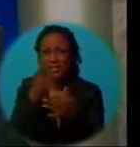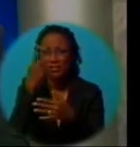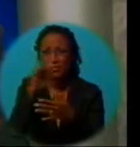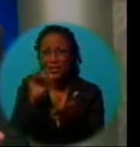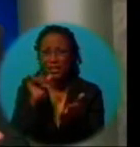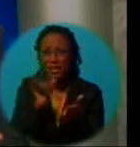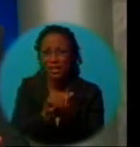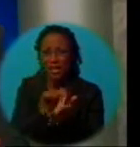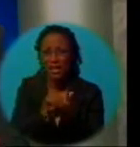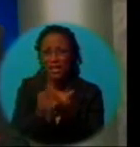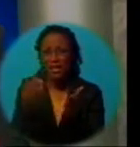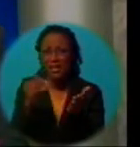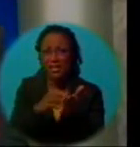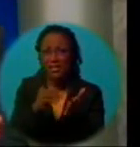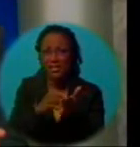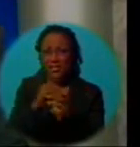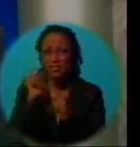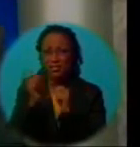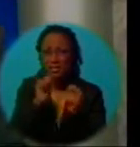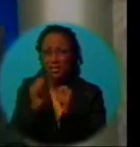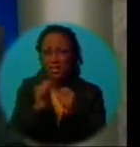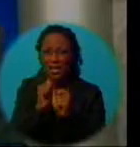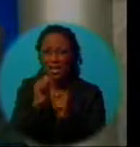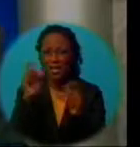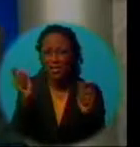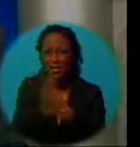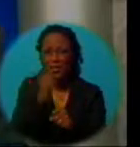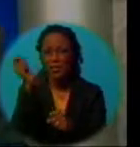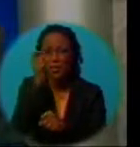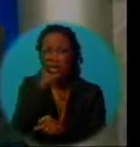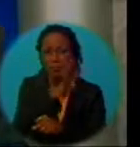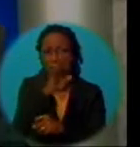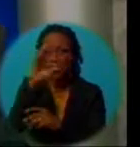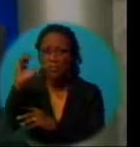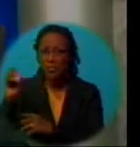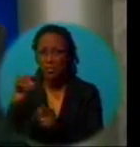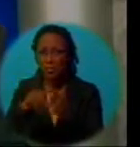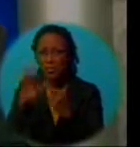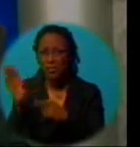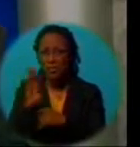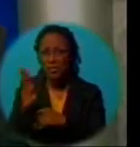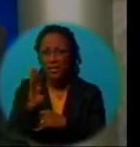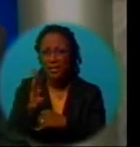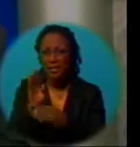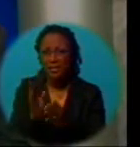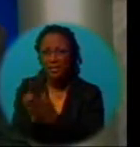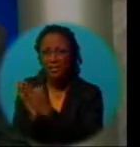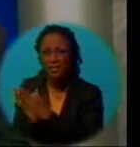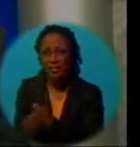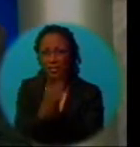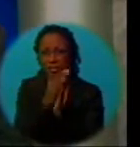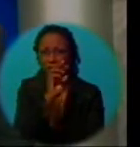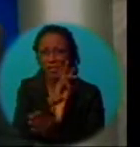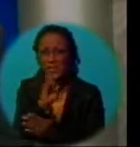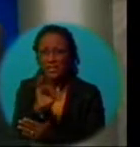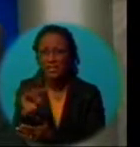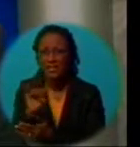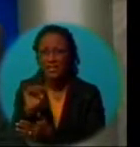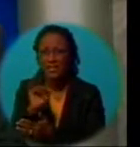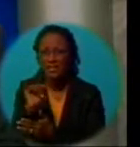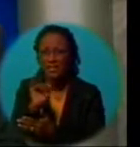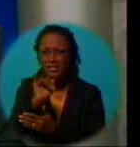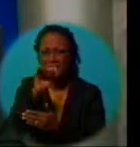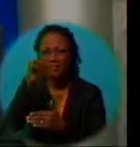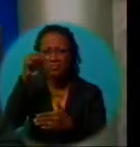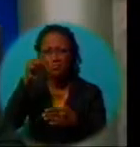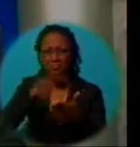Again, Trinidad and Tobago winning 4-0 over Barbados. On to cricket news, the West Indies went down by three rickets